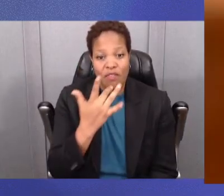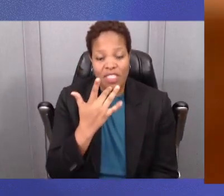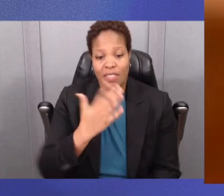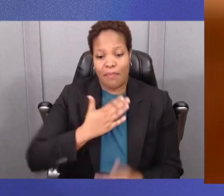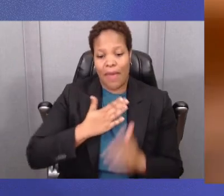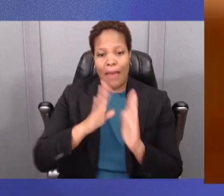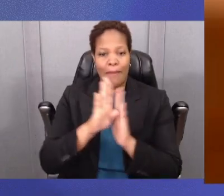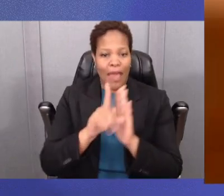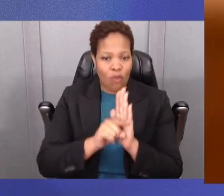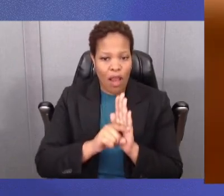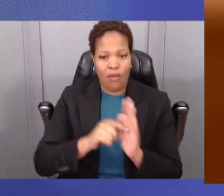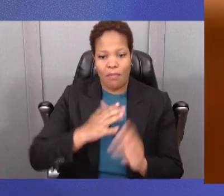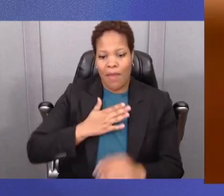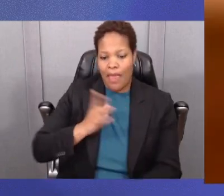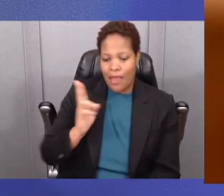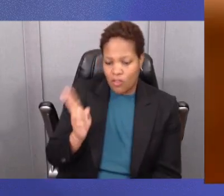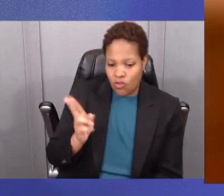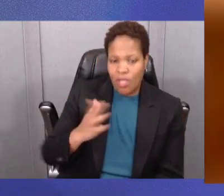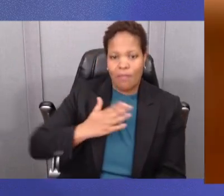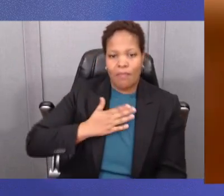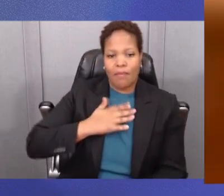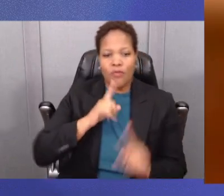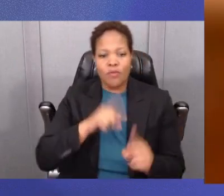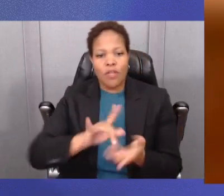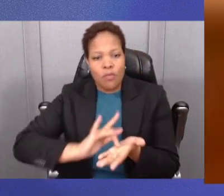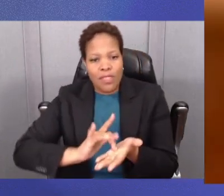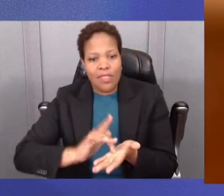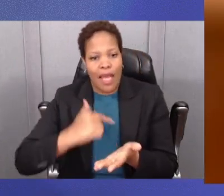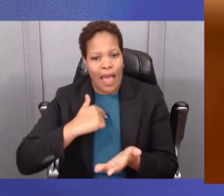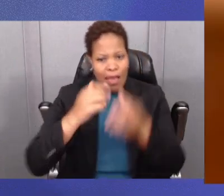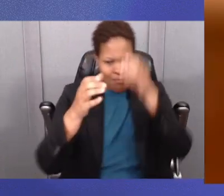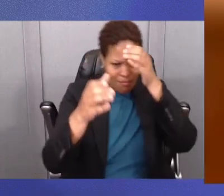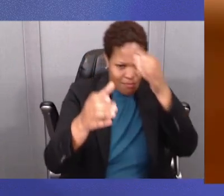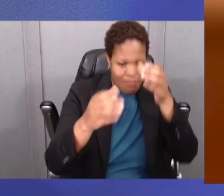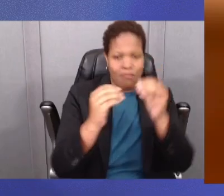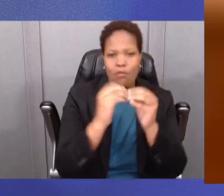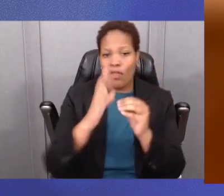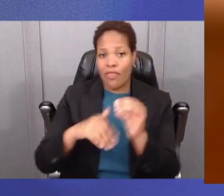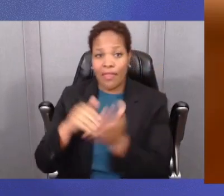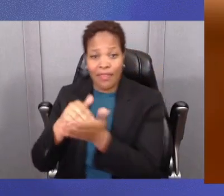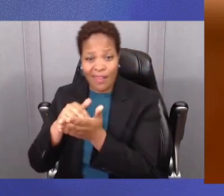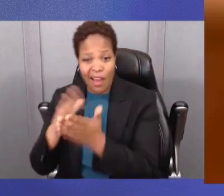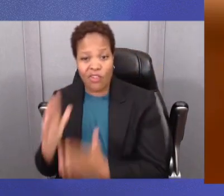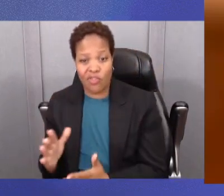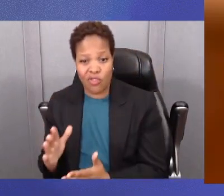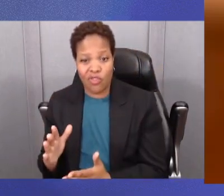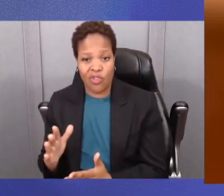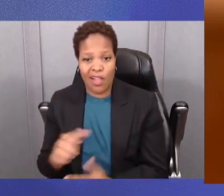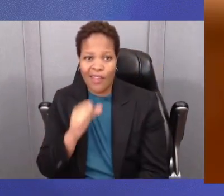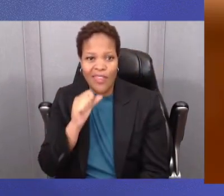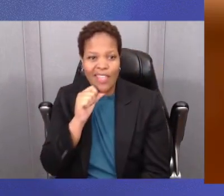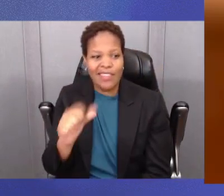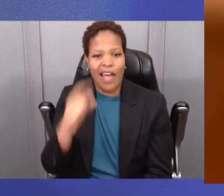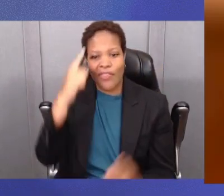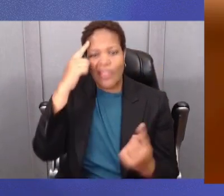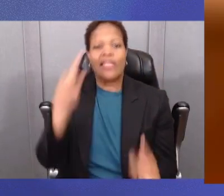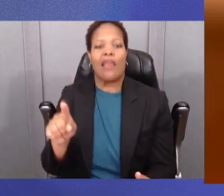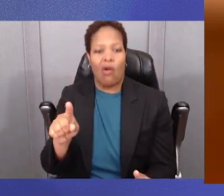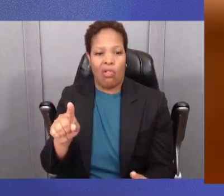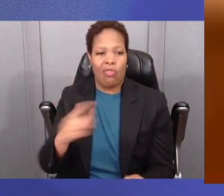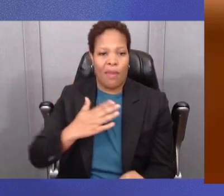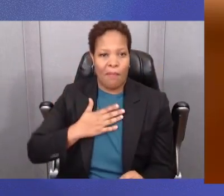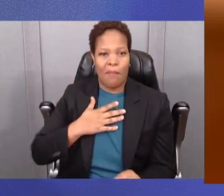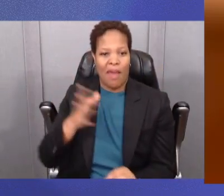my response to medicine, I know more than the doctor does. That's not the deal that my father understood. It's not the deal